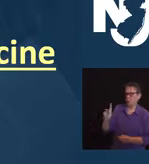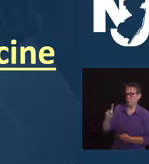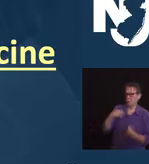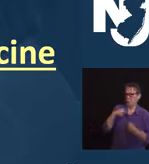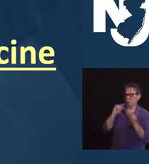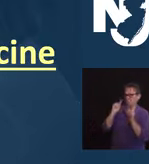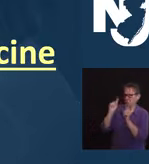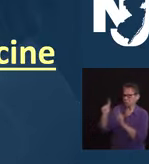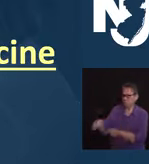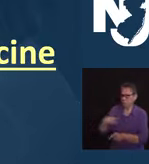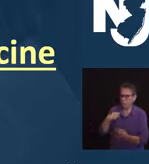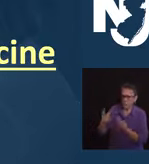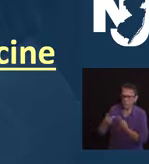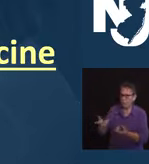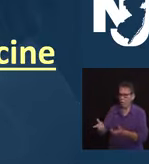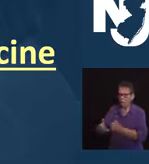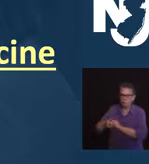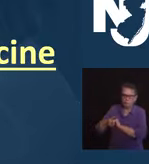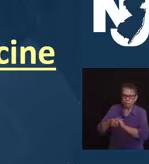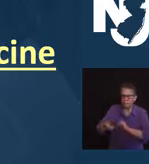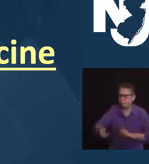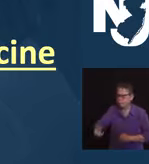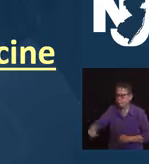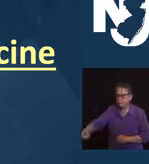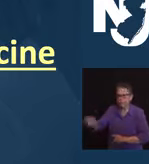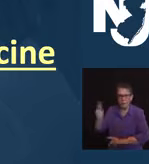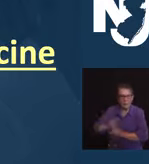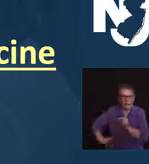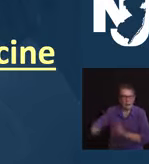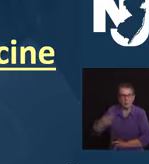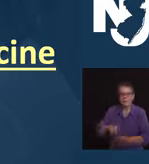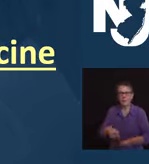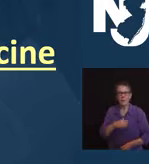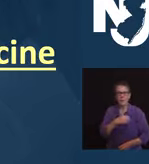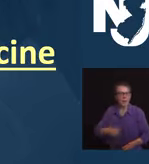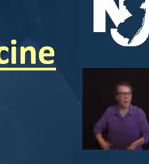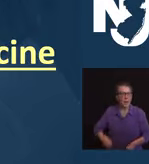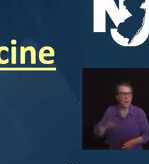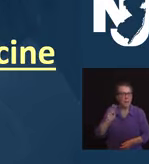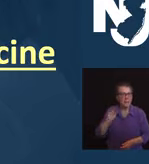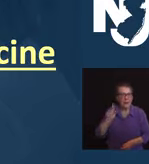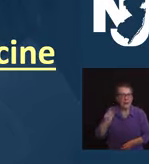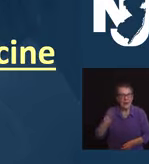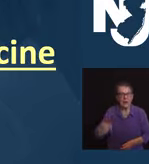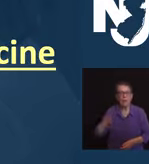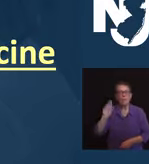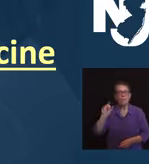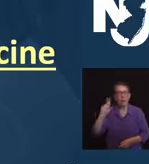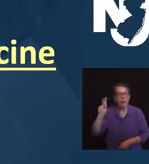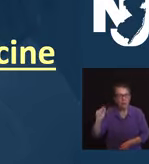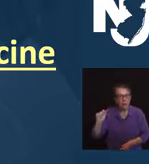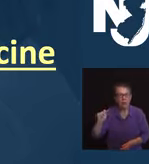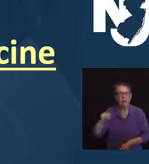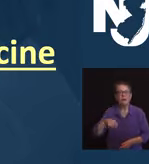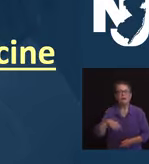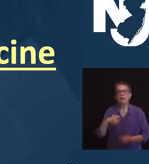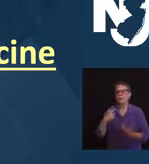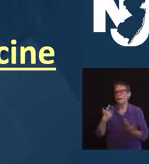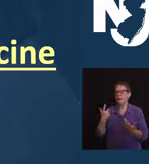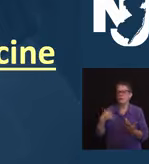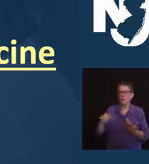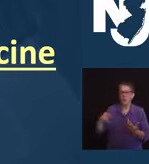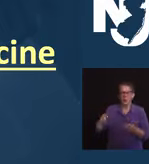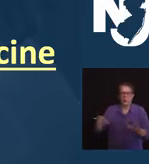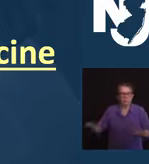Baraka. I suspect, Judy, you may make an appearance. Pat, you're welcome. And this is a big one. So once again, I want to thank